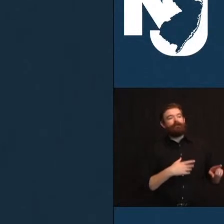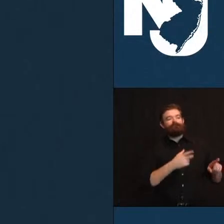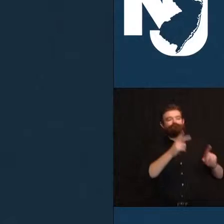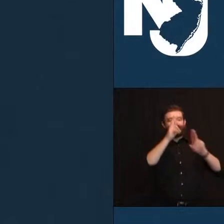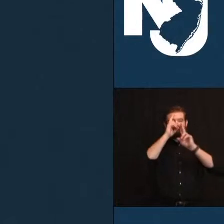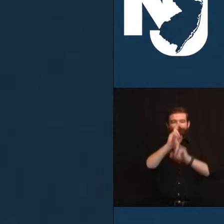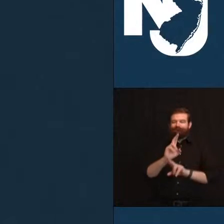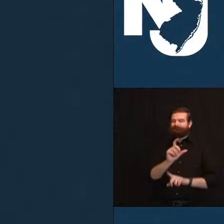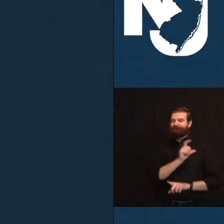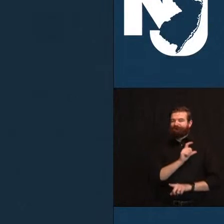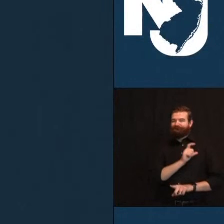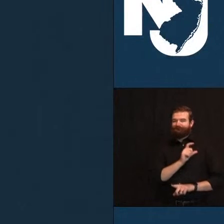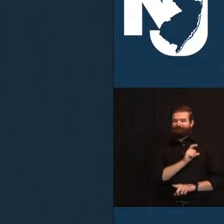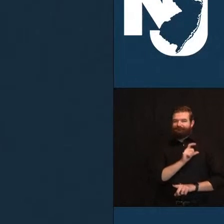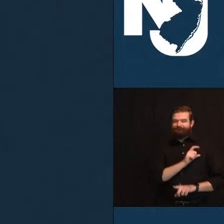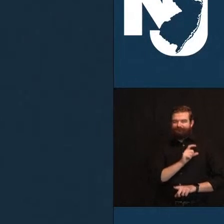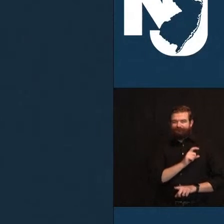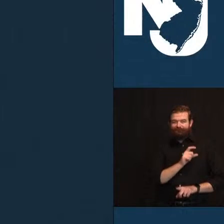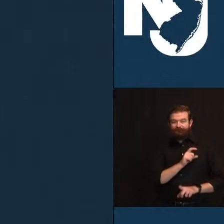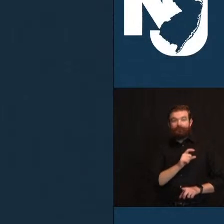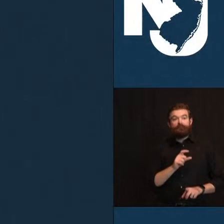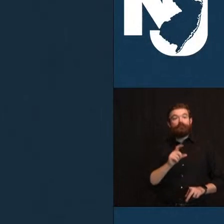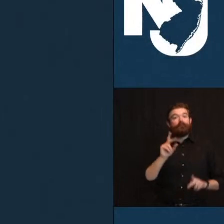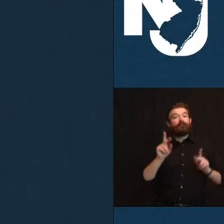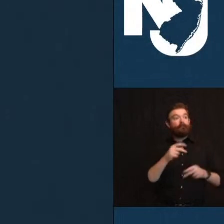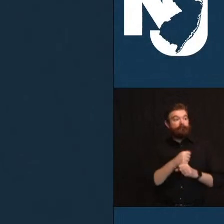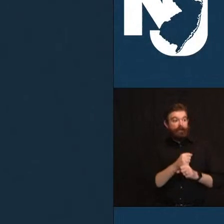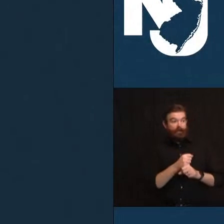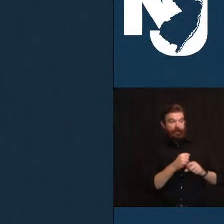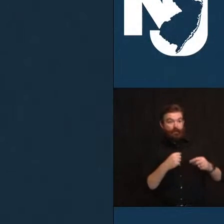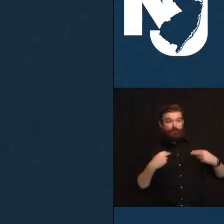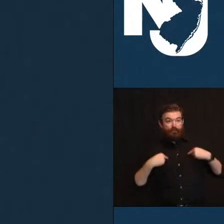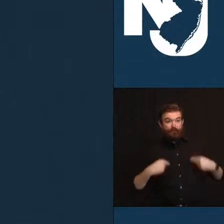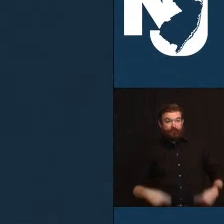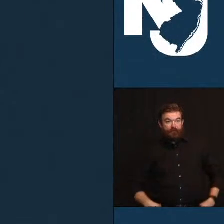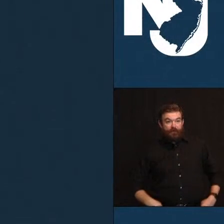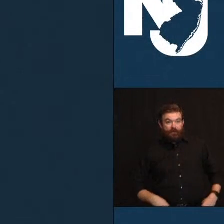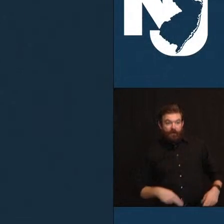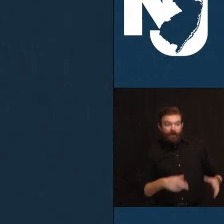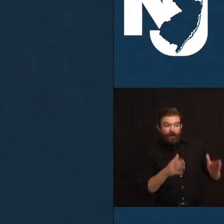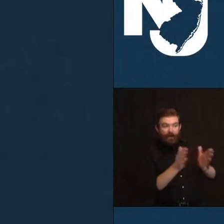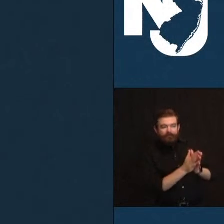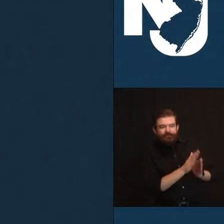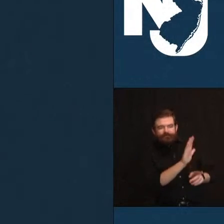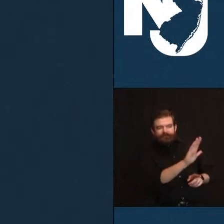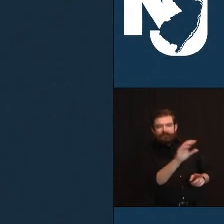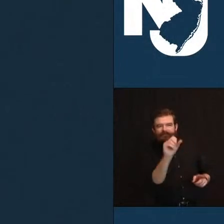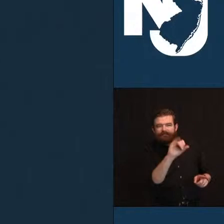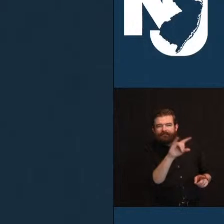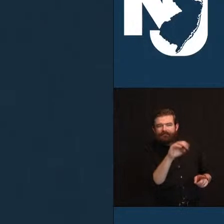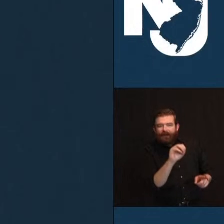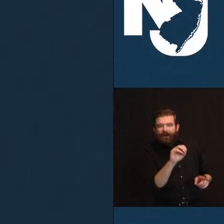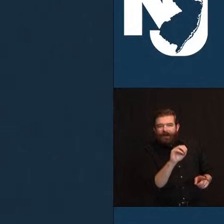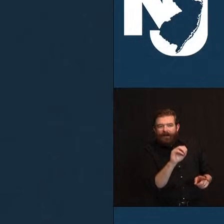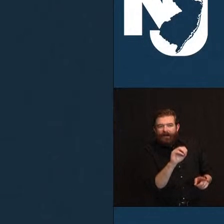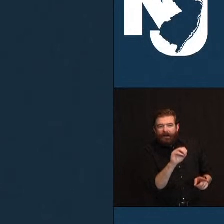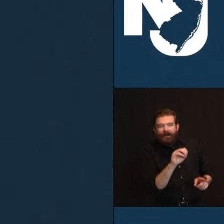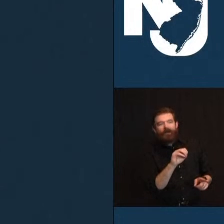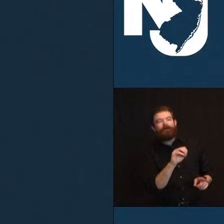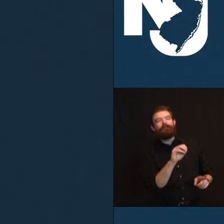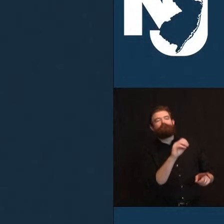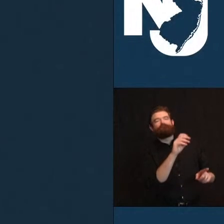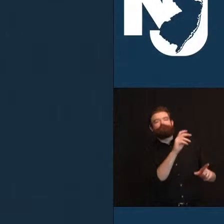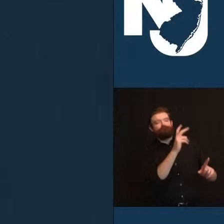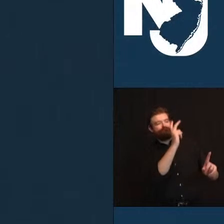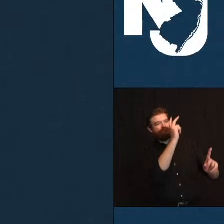saw that, asked for her sizes and made her a customized New Jersey State Police uniform, which